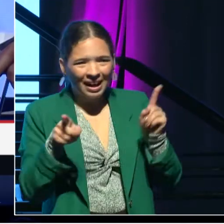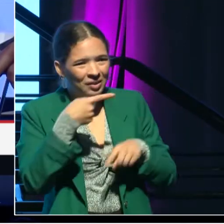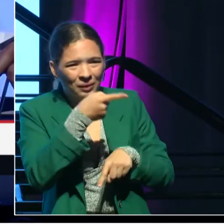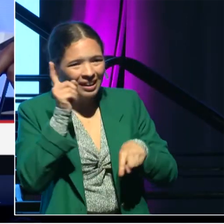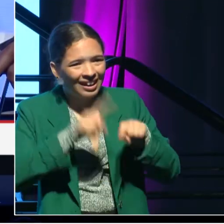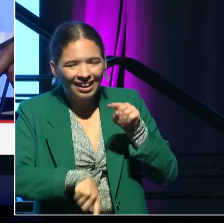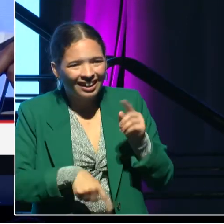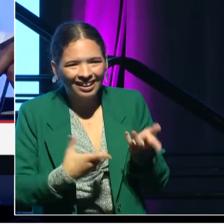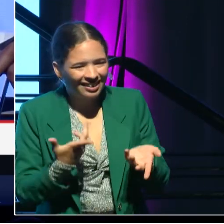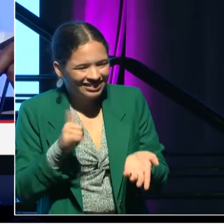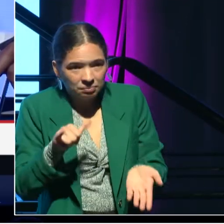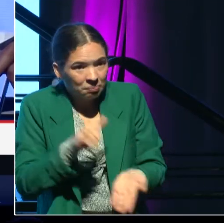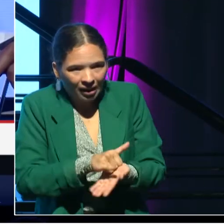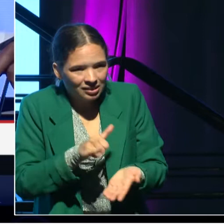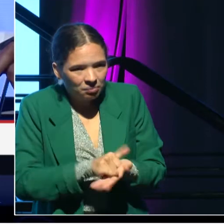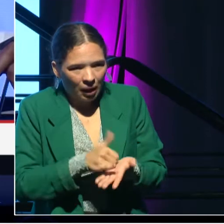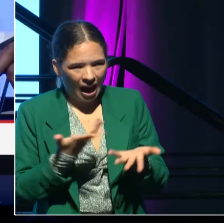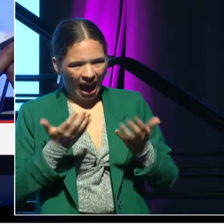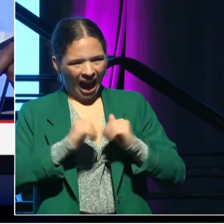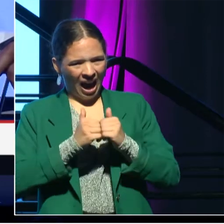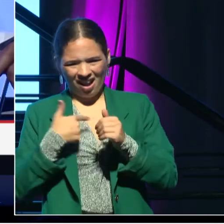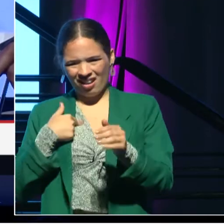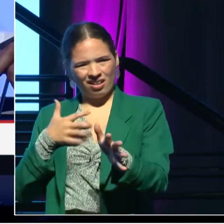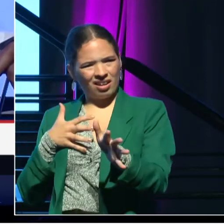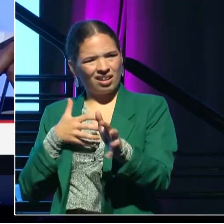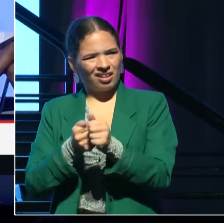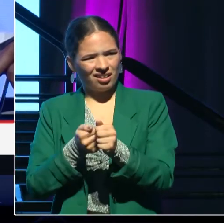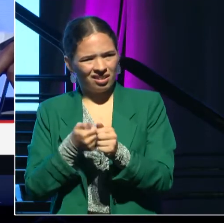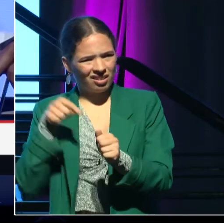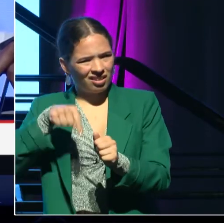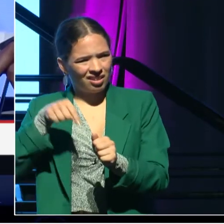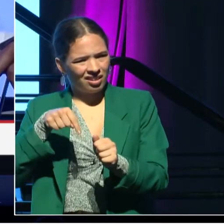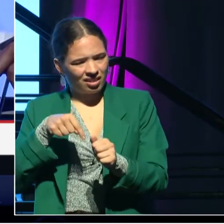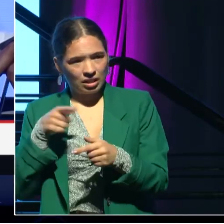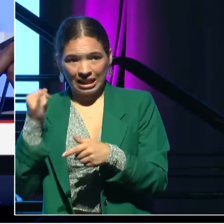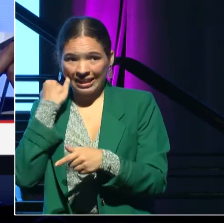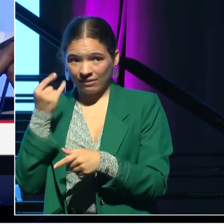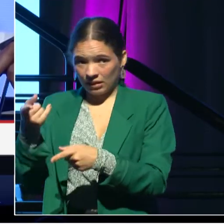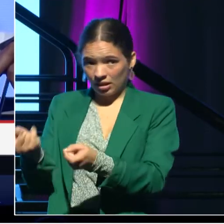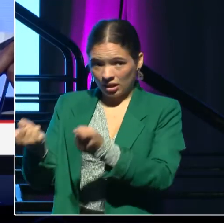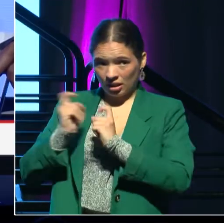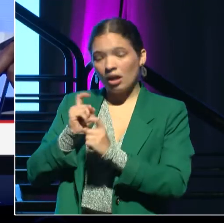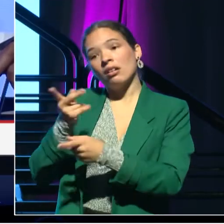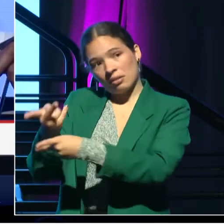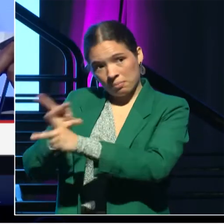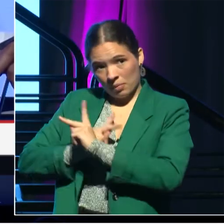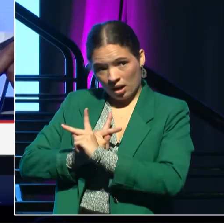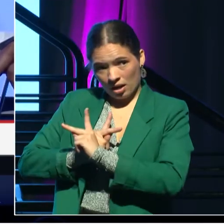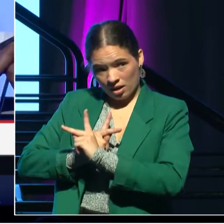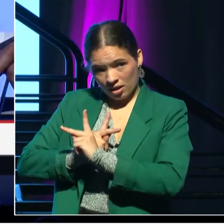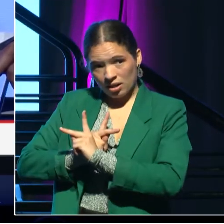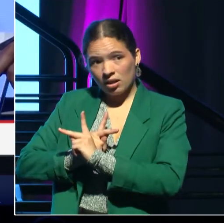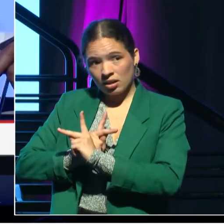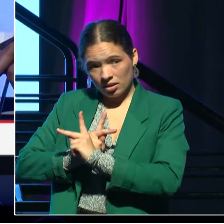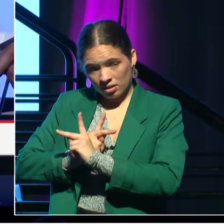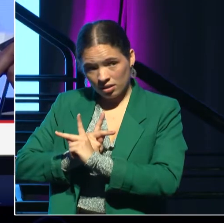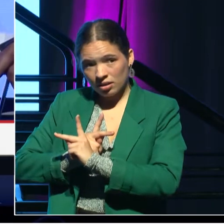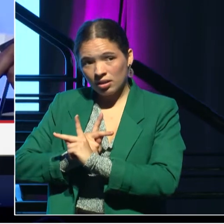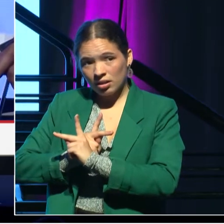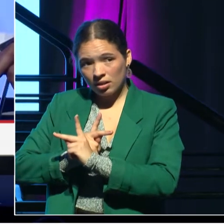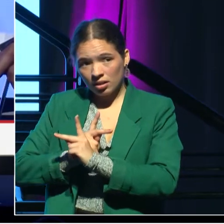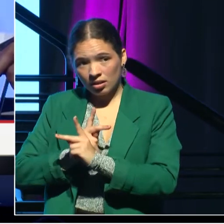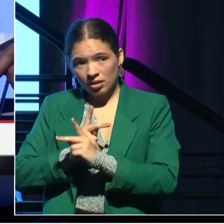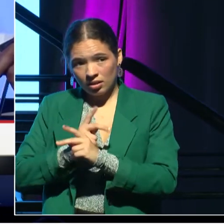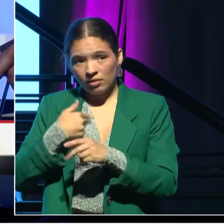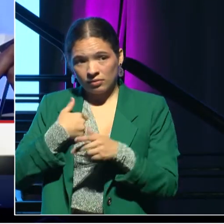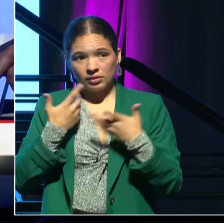to level the playing field is if I give you some of what I have earned over those, or what I've acquired over